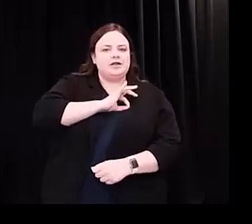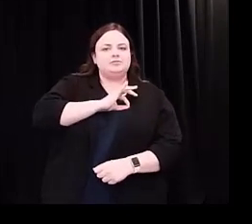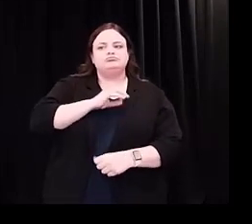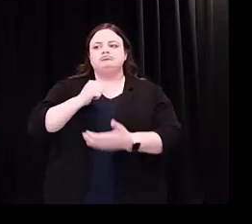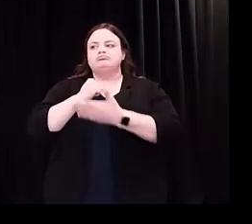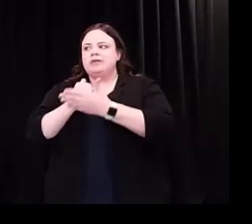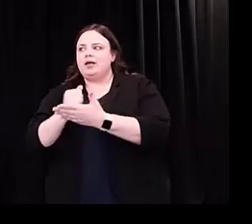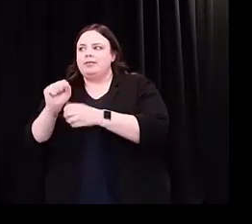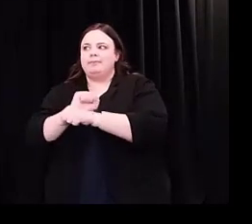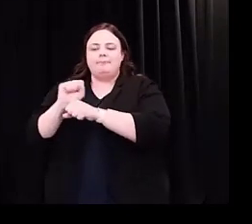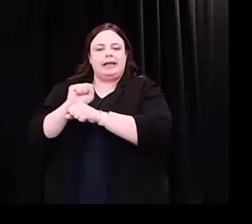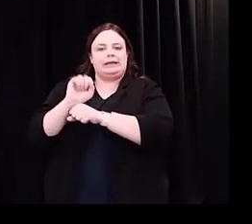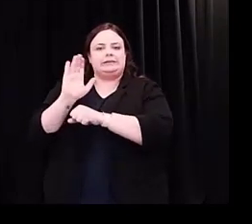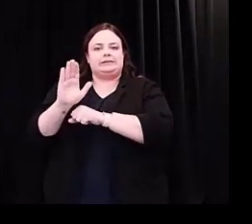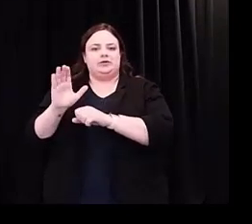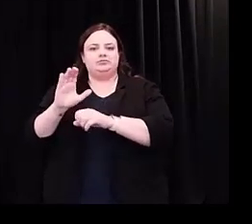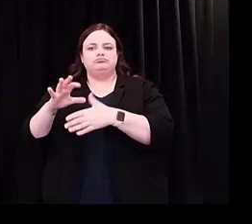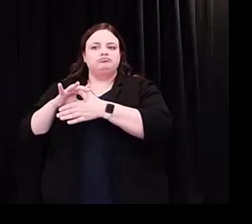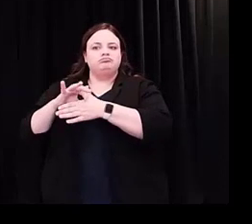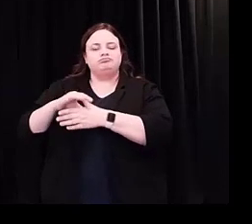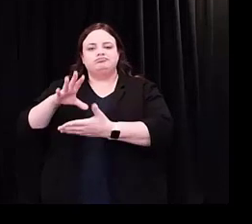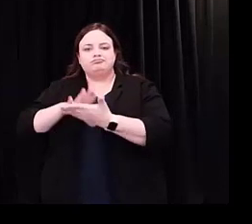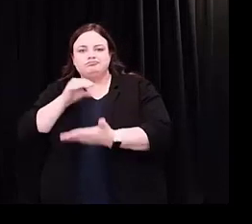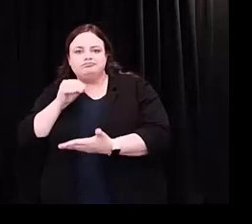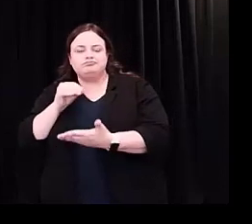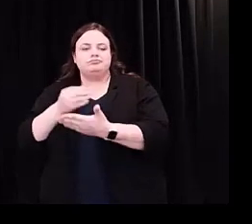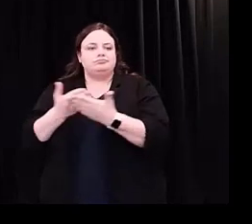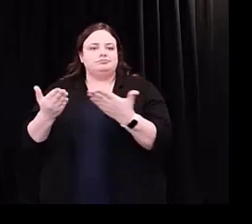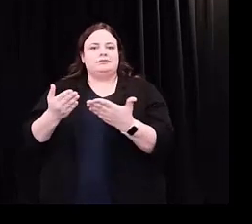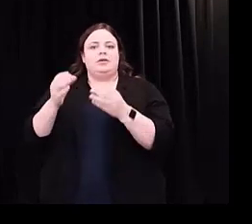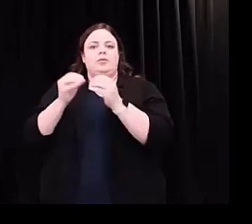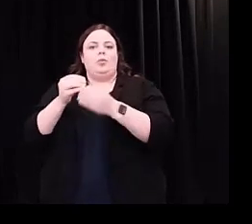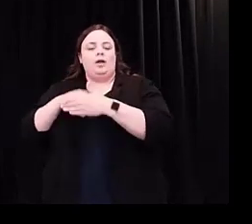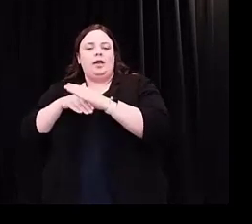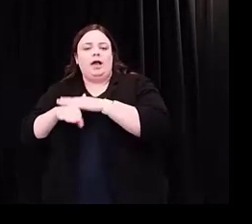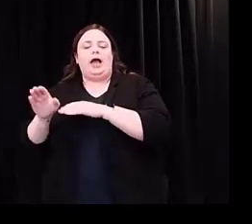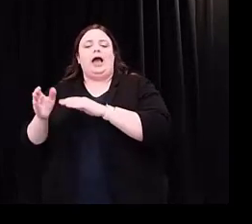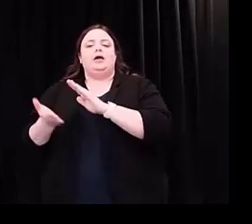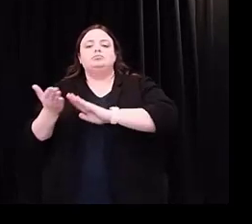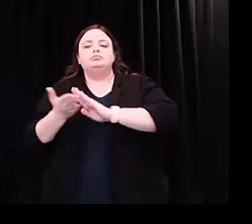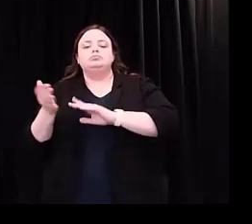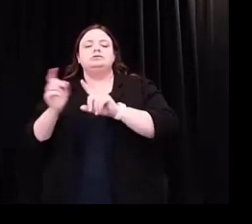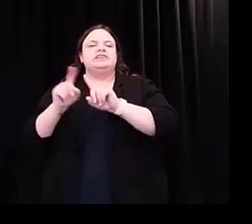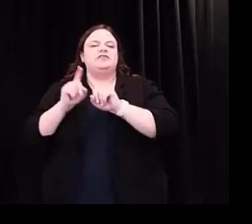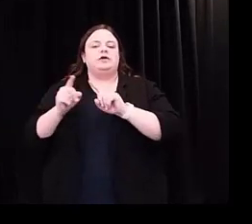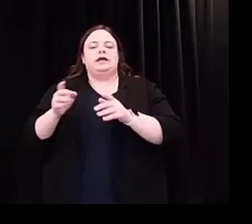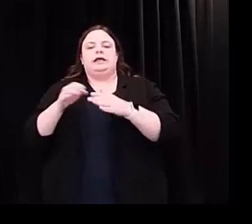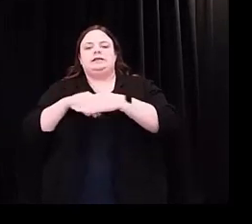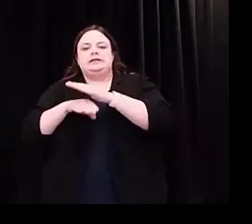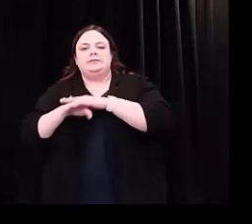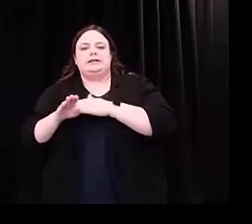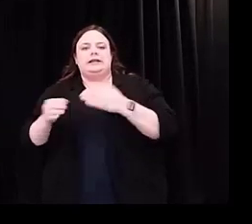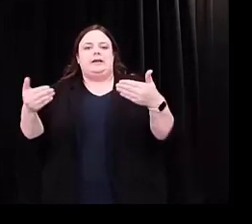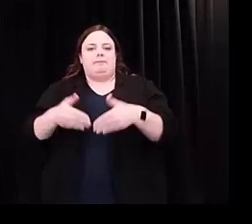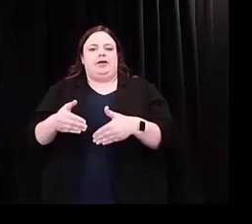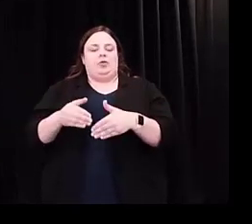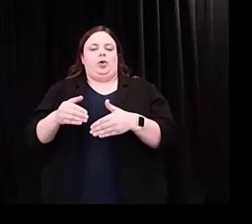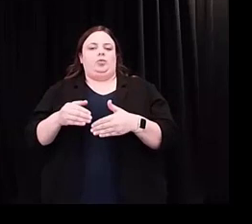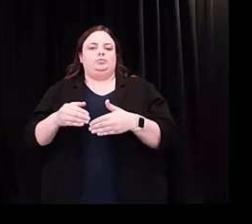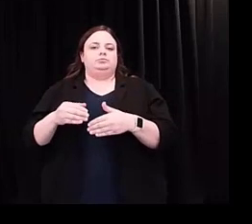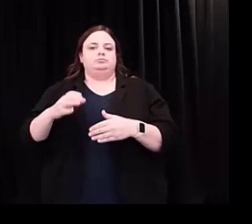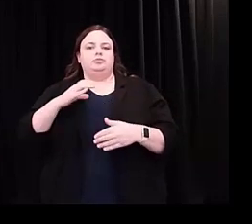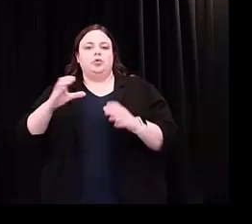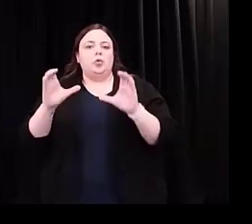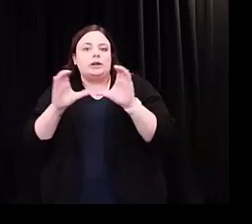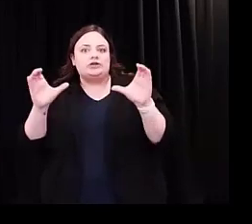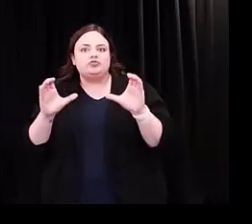their digital content, more accessible. I also run several accessibility micro-credentials, and I supervise and